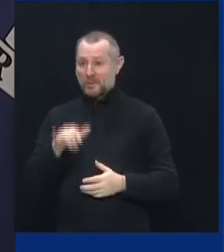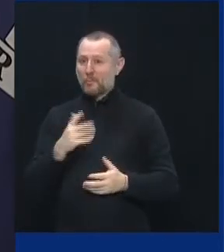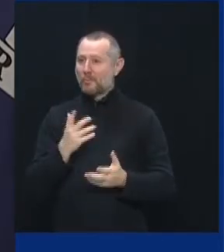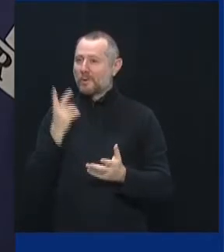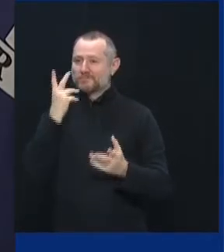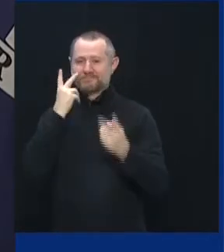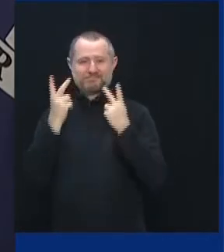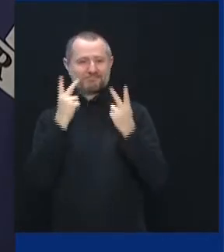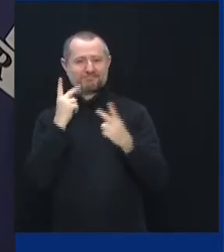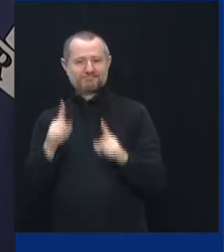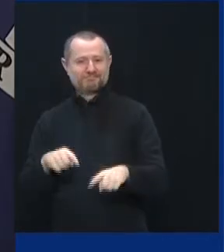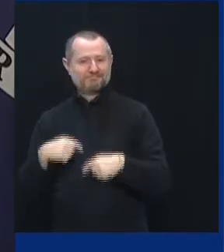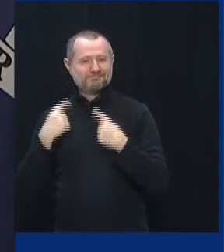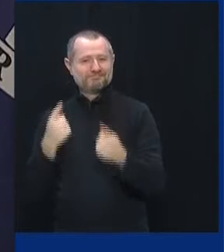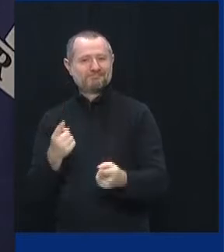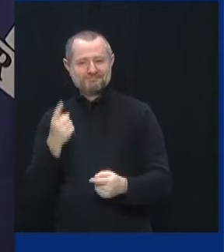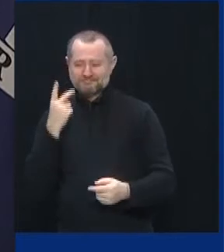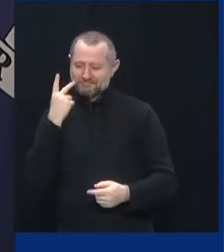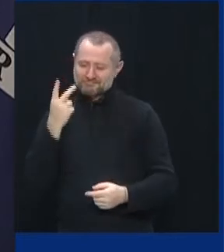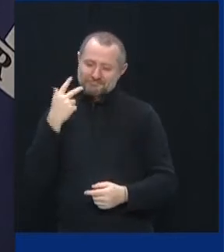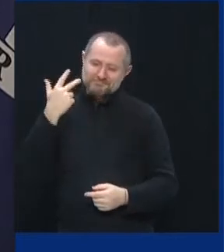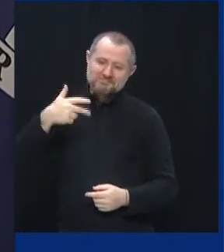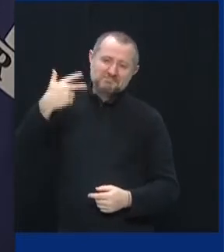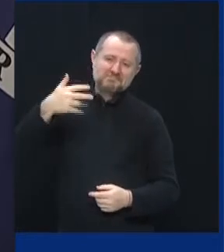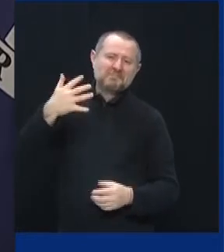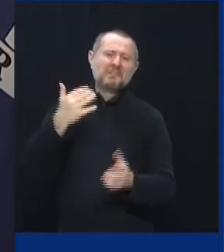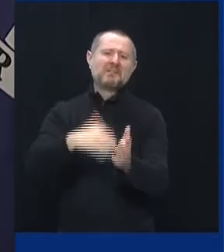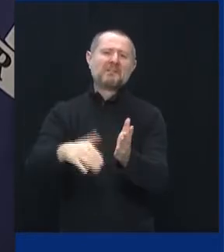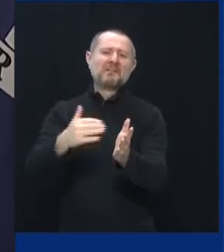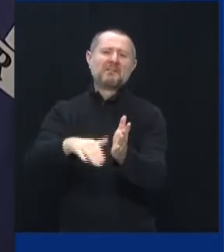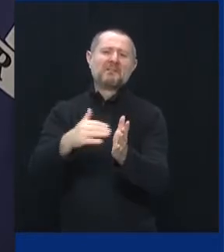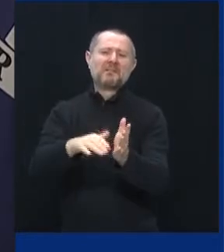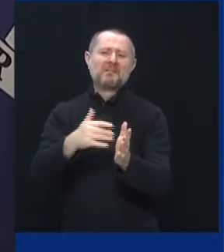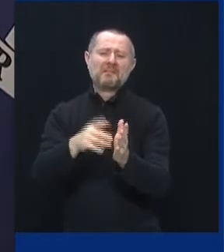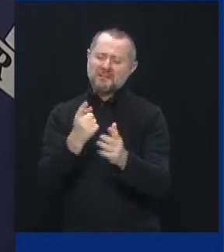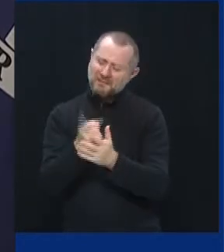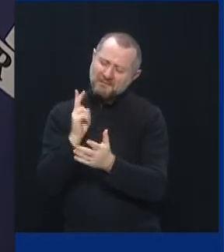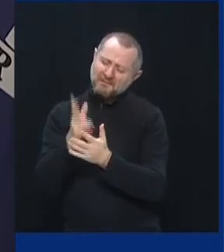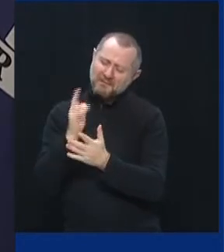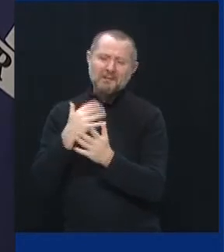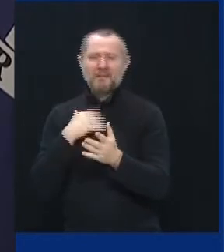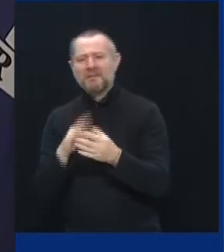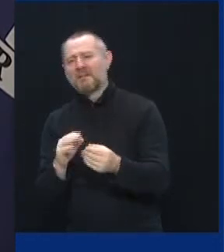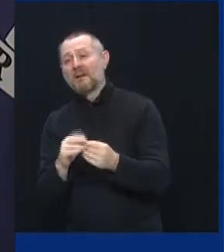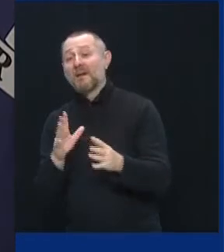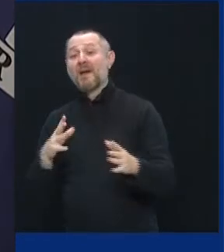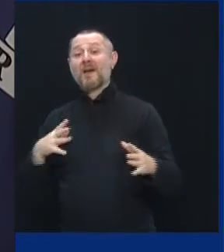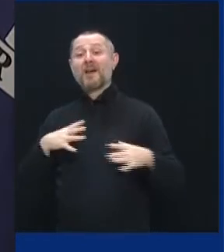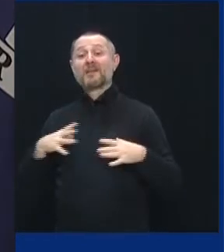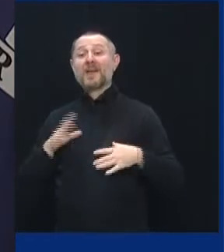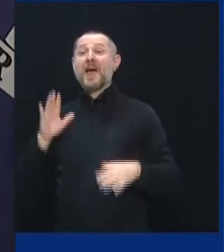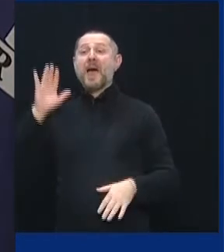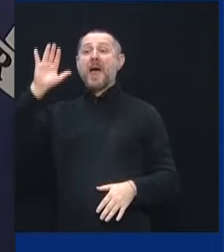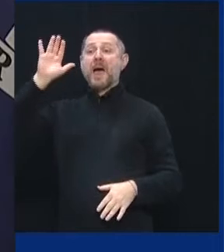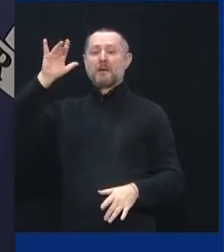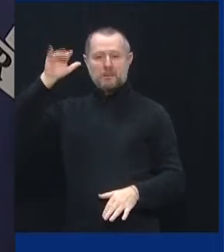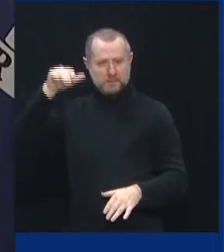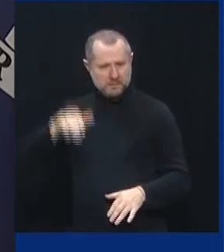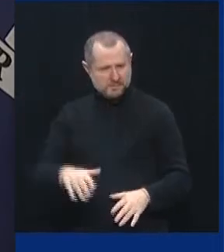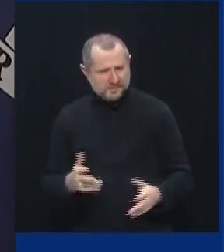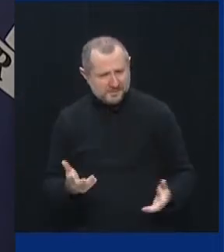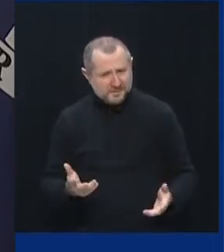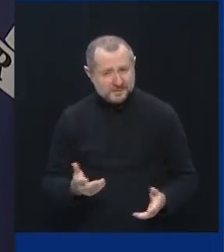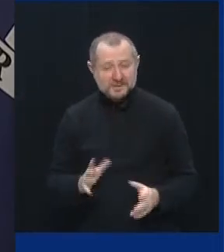after day after day. That's what we've seen over the past few weeks after the holiday surge. So let's keep